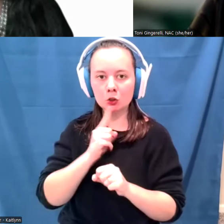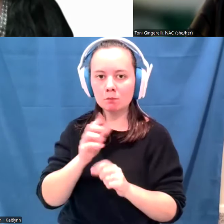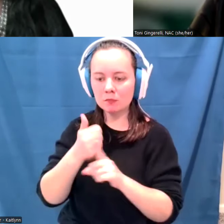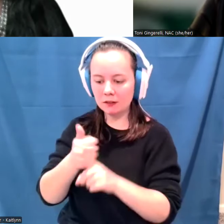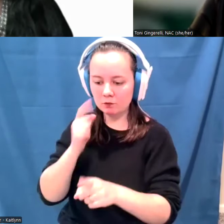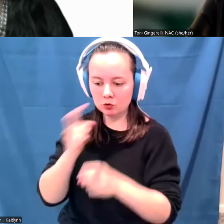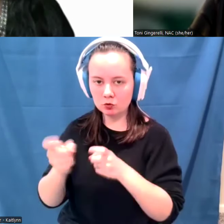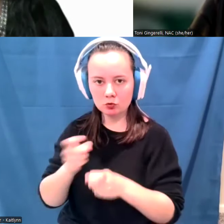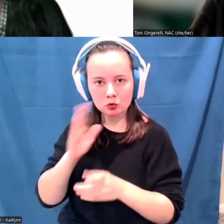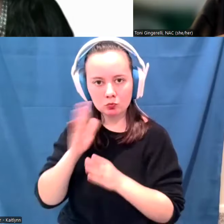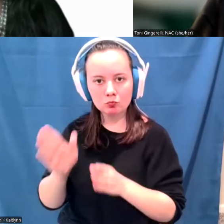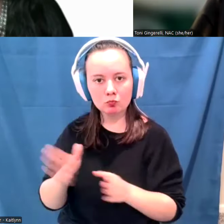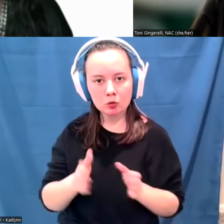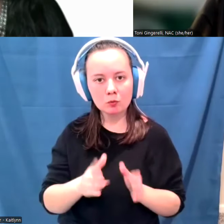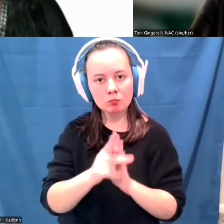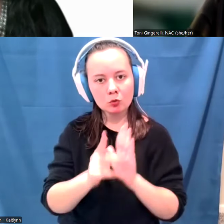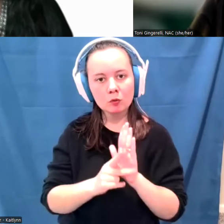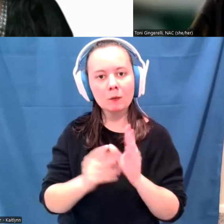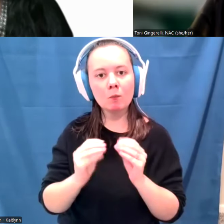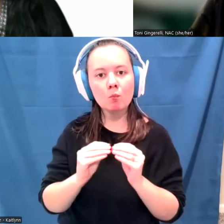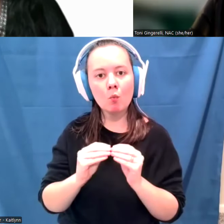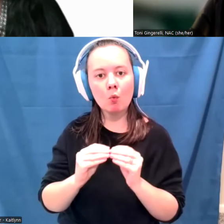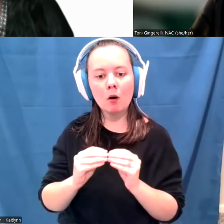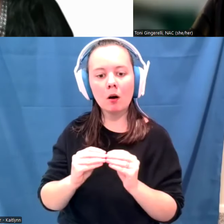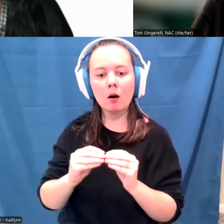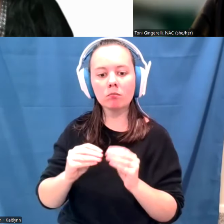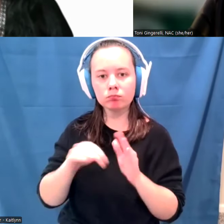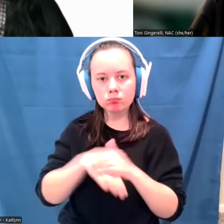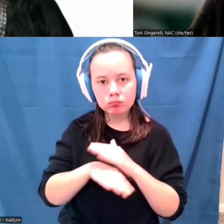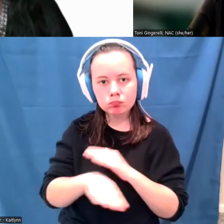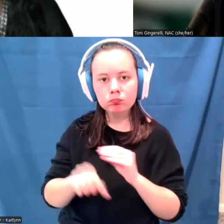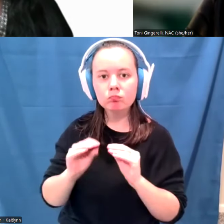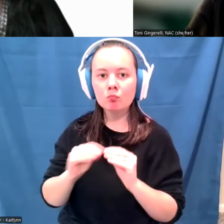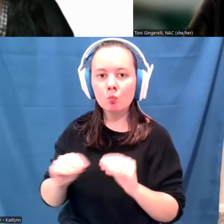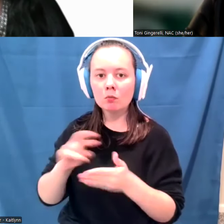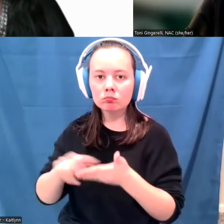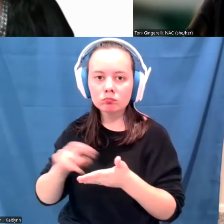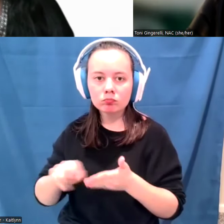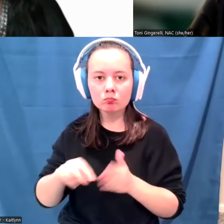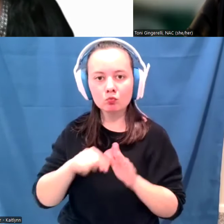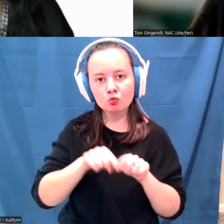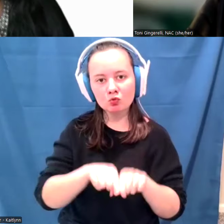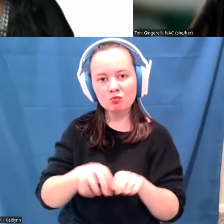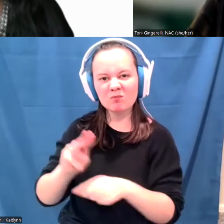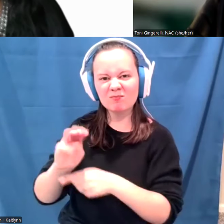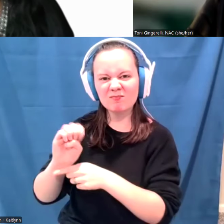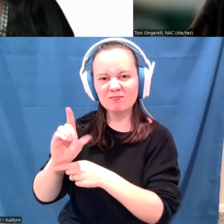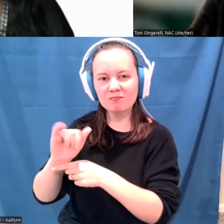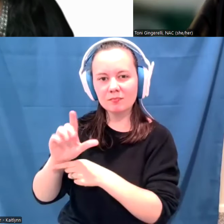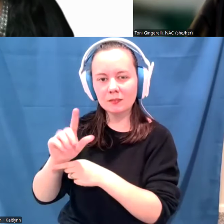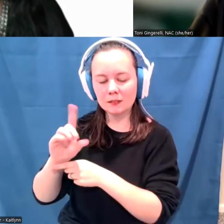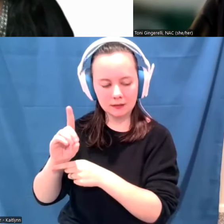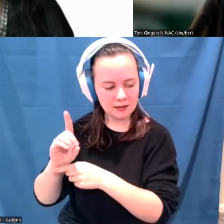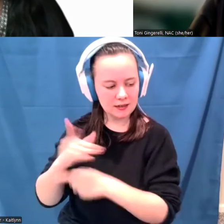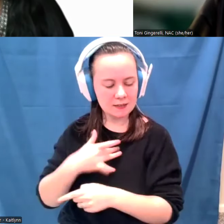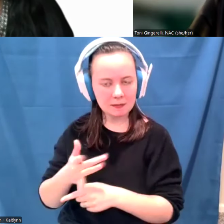better resourced and more accessible. This is often through Medicaid. Strengthening matching service registries. So